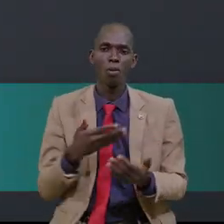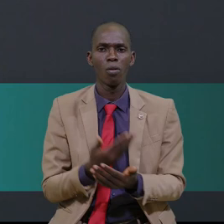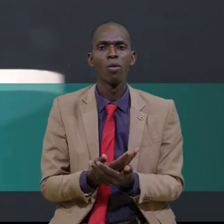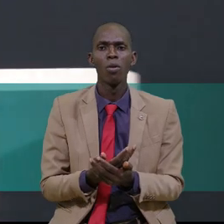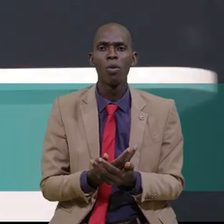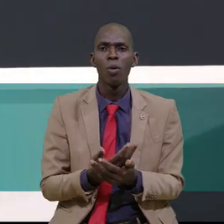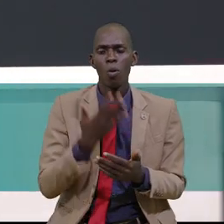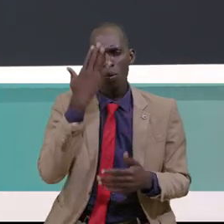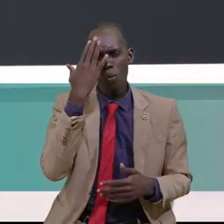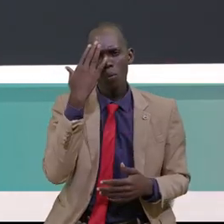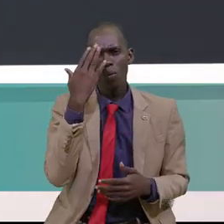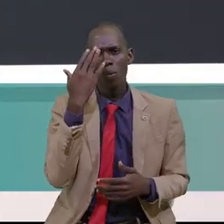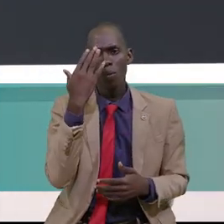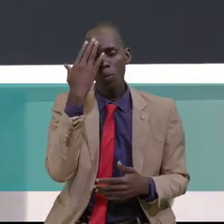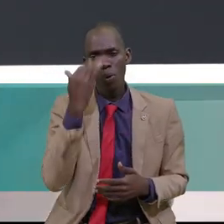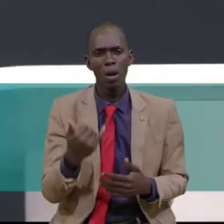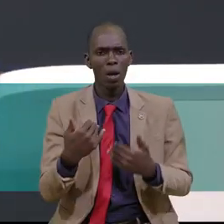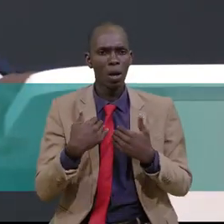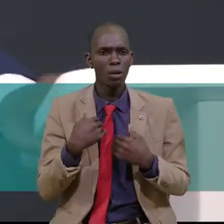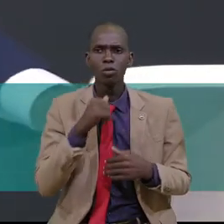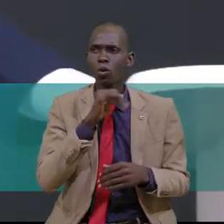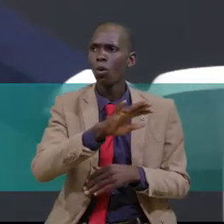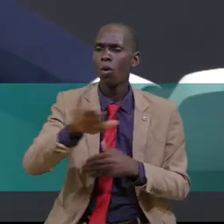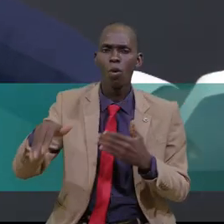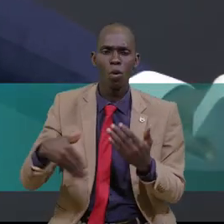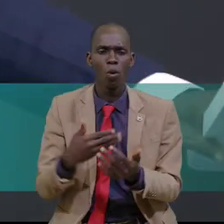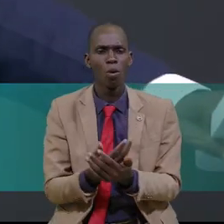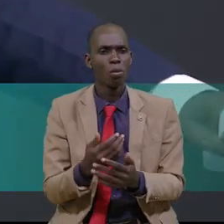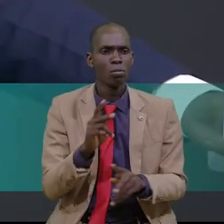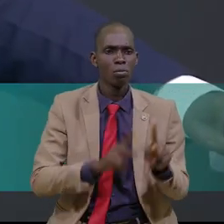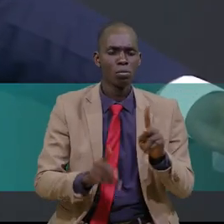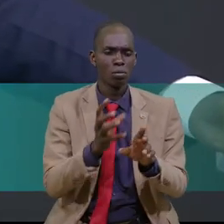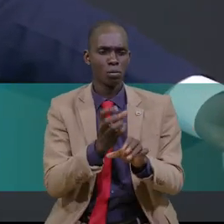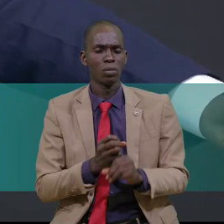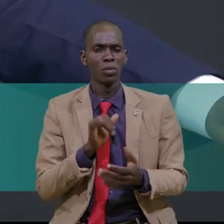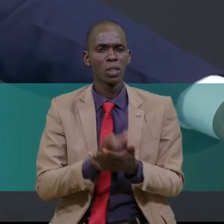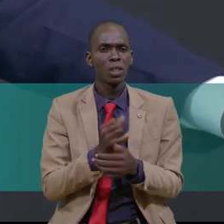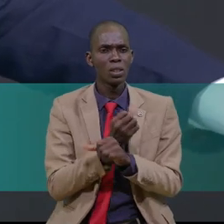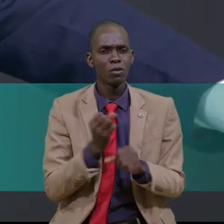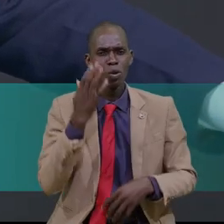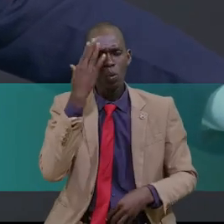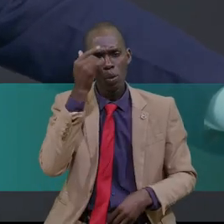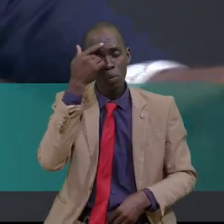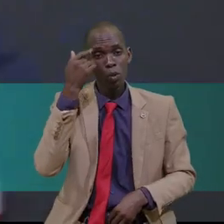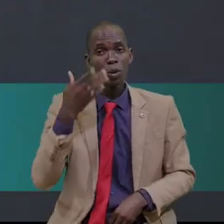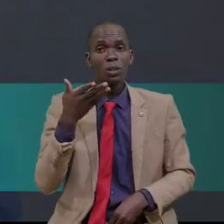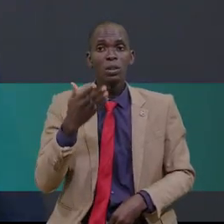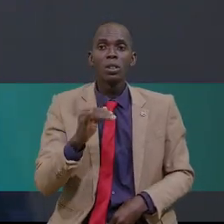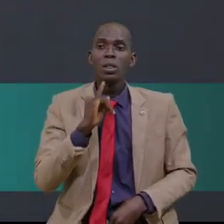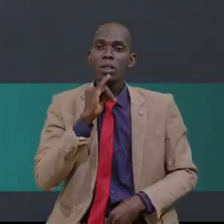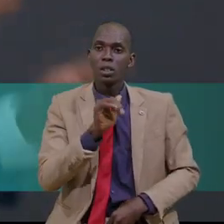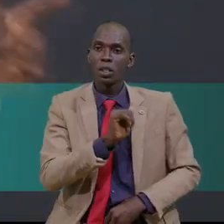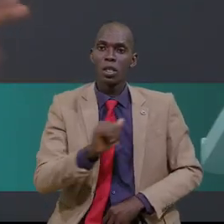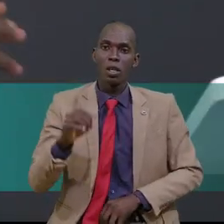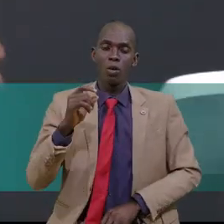has not everyone gotten that salvation? Because there is a word from him,